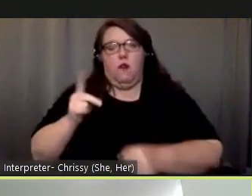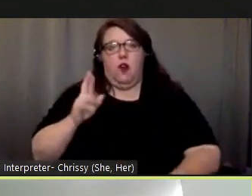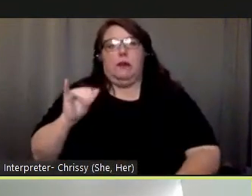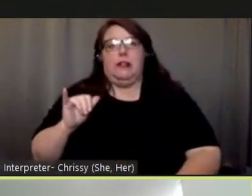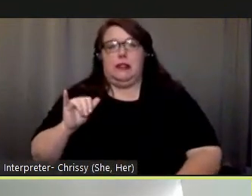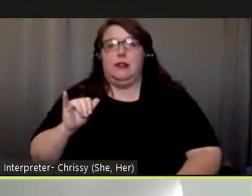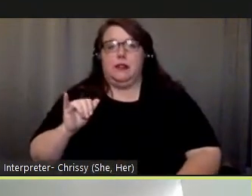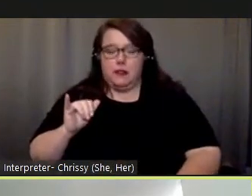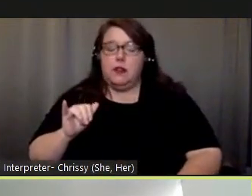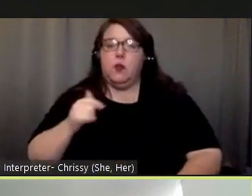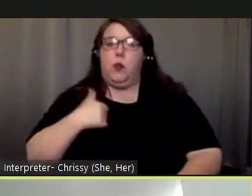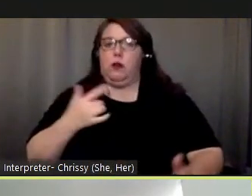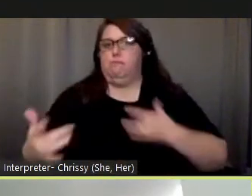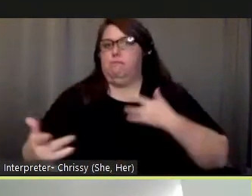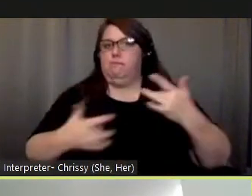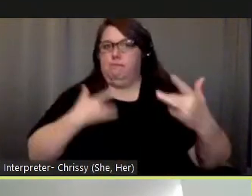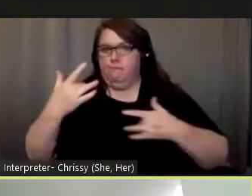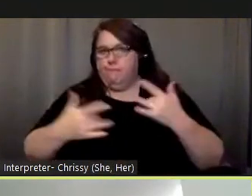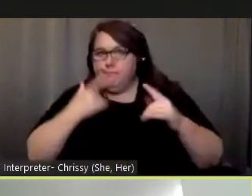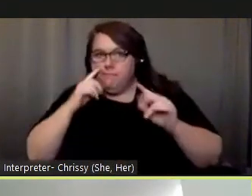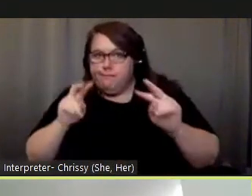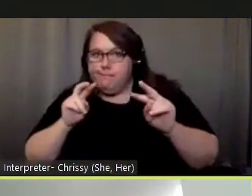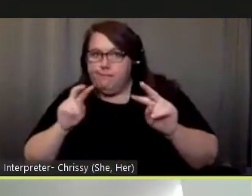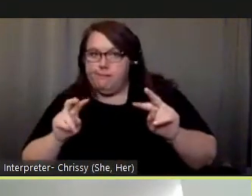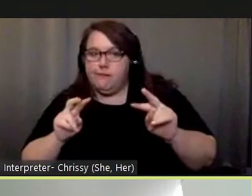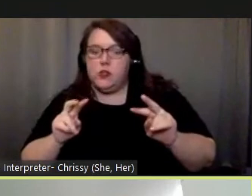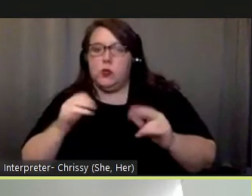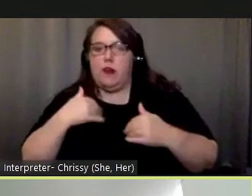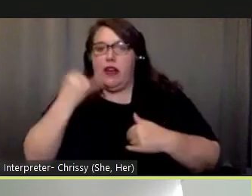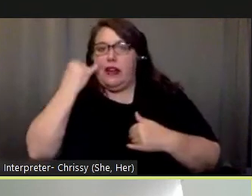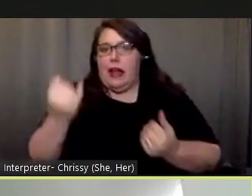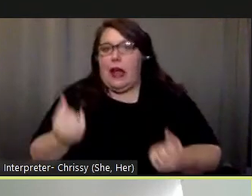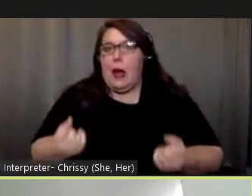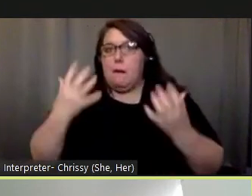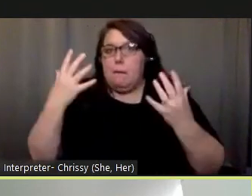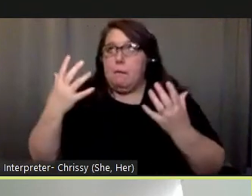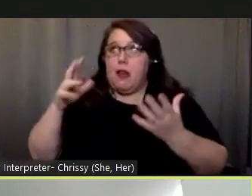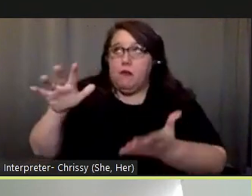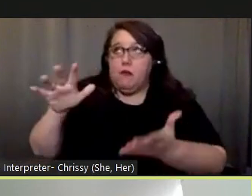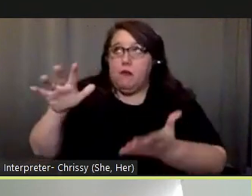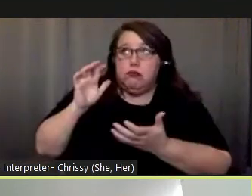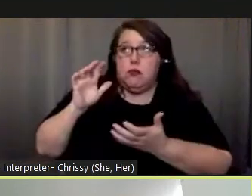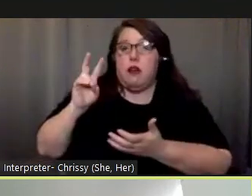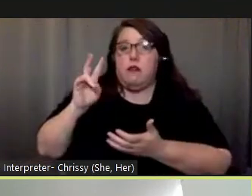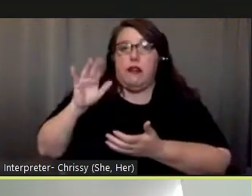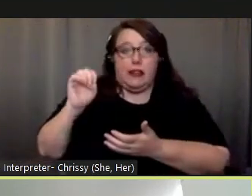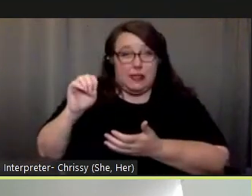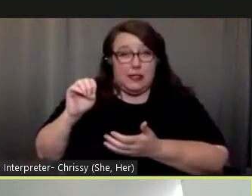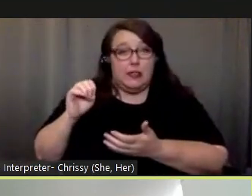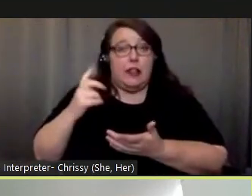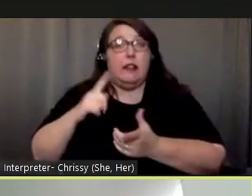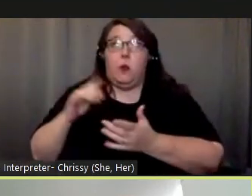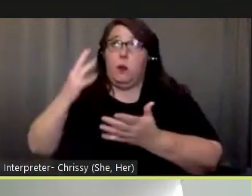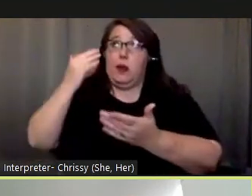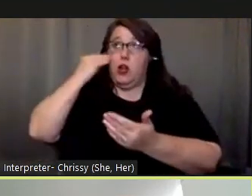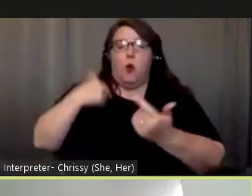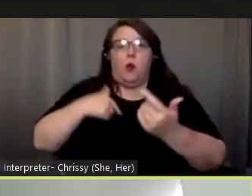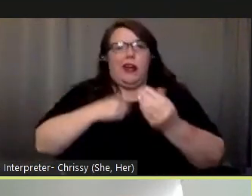trying to get a better understanding of exactly how much vaccine is coming in. And when we have that information, we'll certainly be able to share it with the